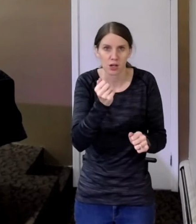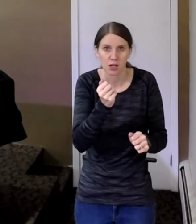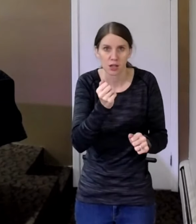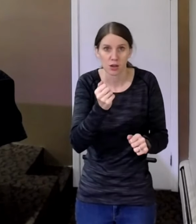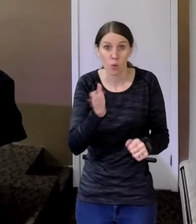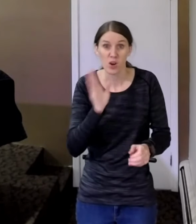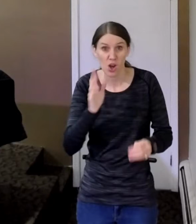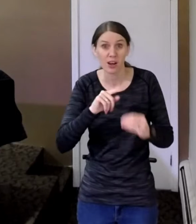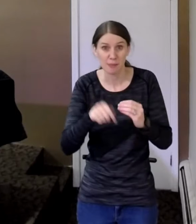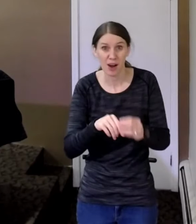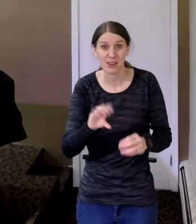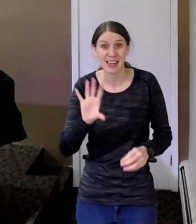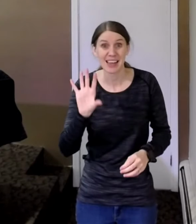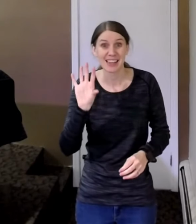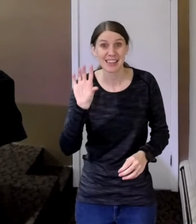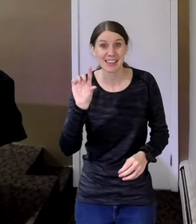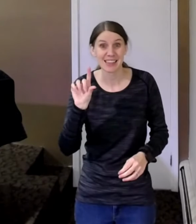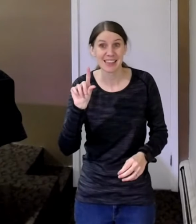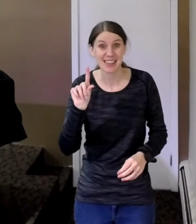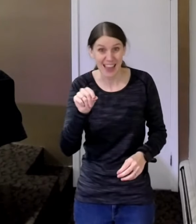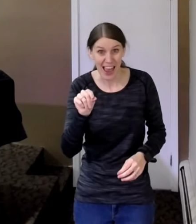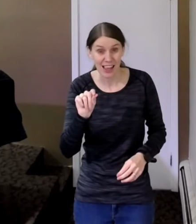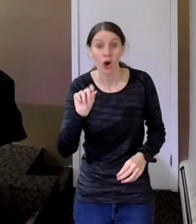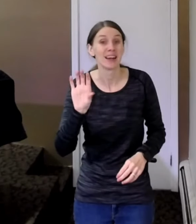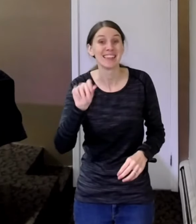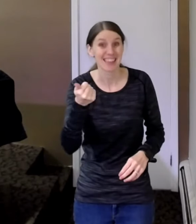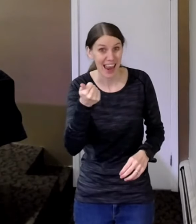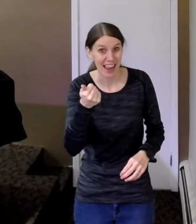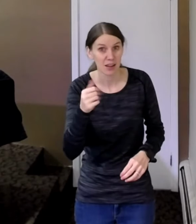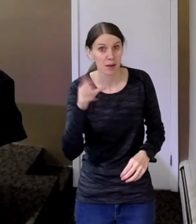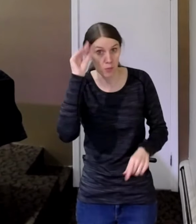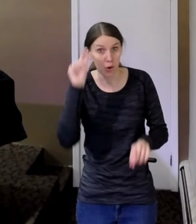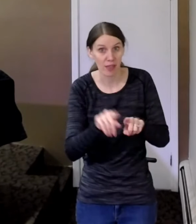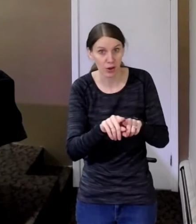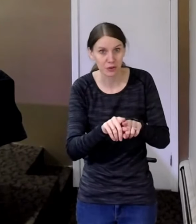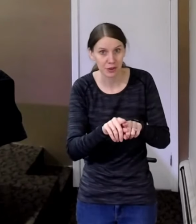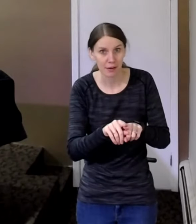brothers. That takes a little while, right?